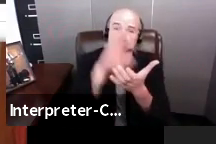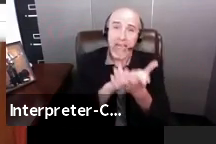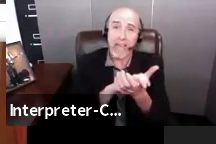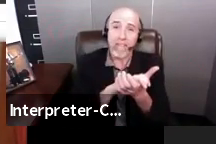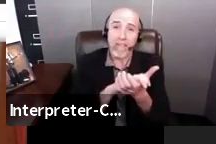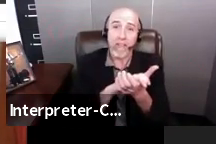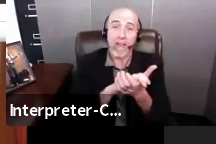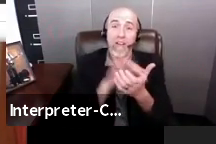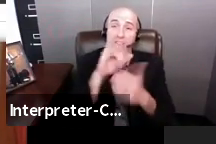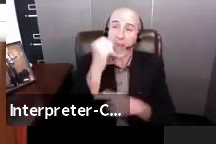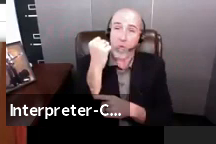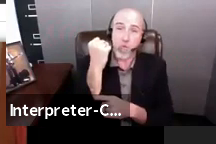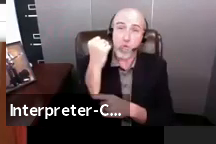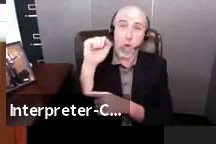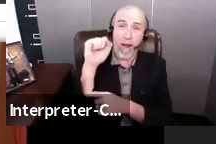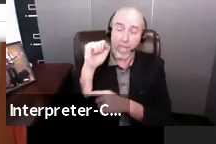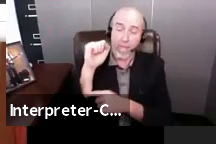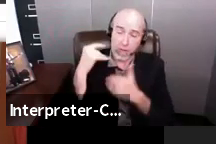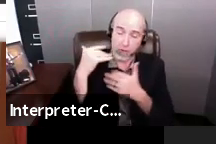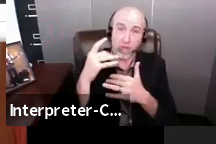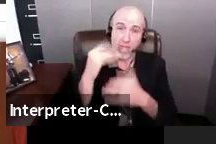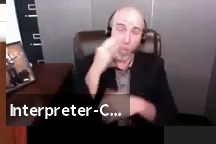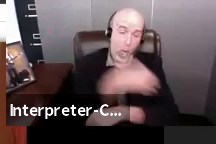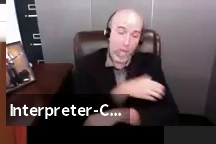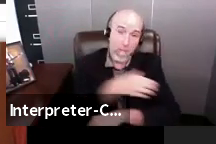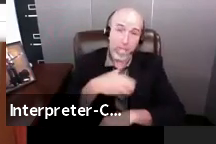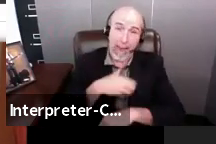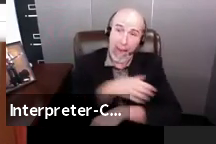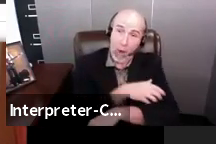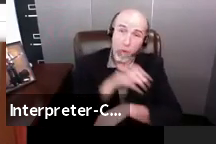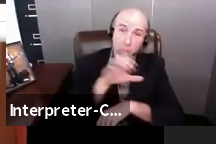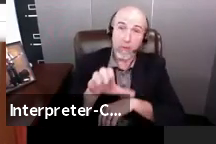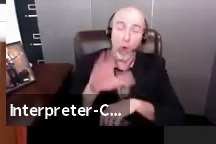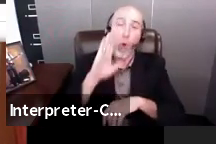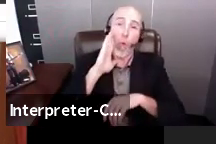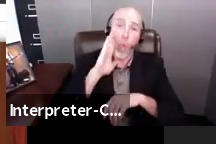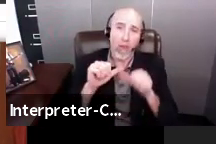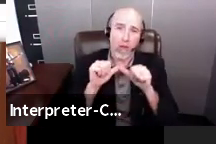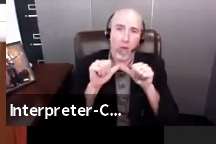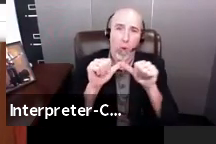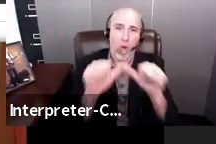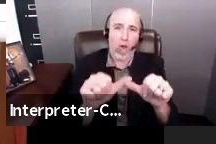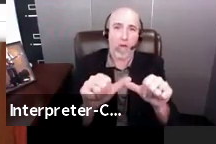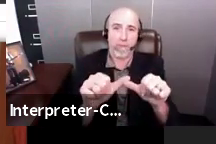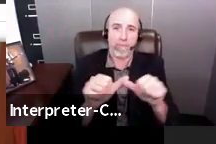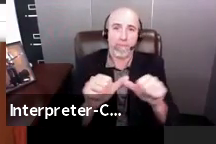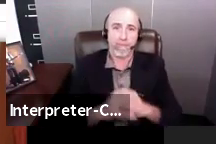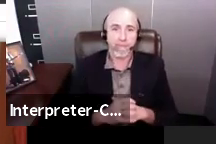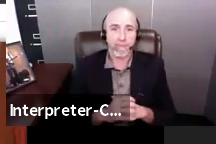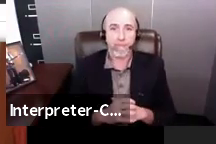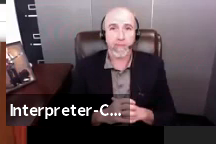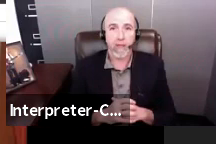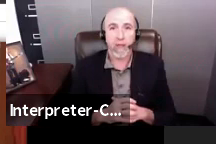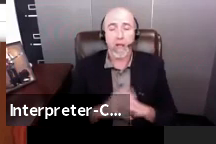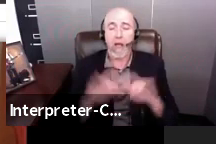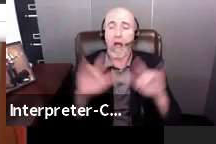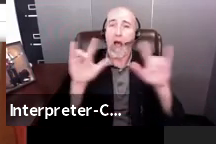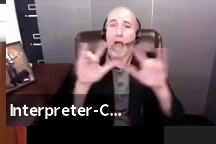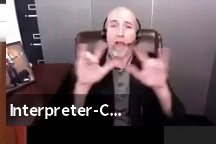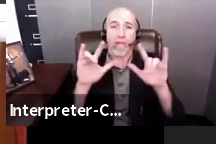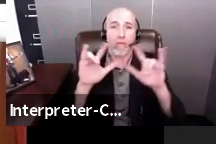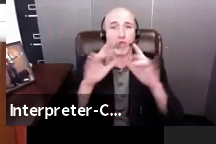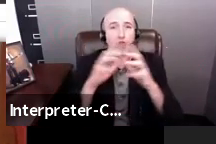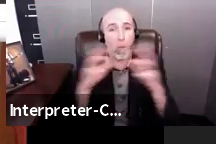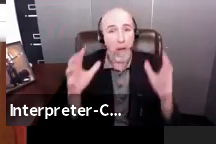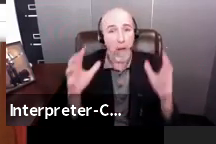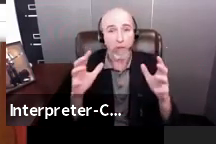the revolution of empowerment will go on. I love you so much.